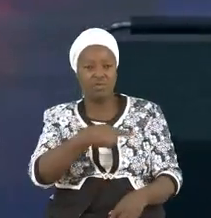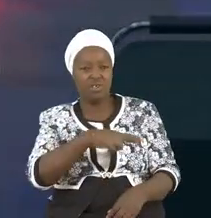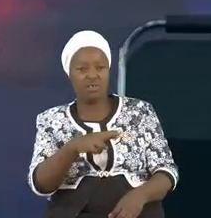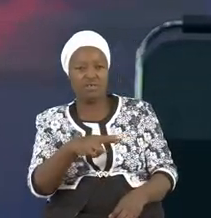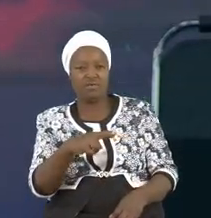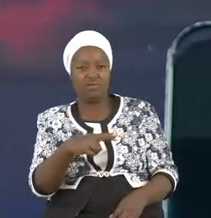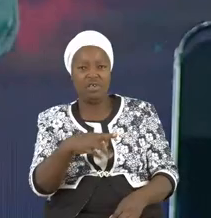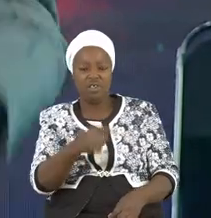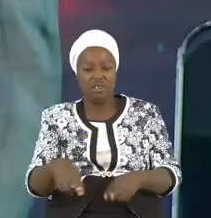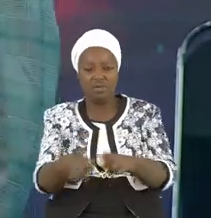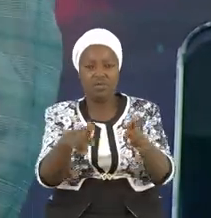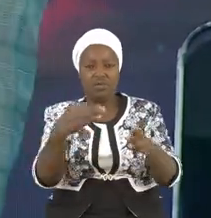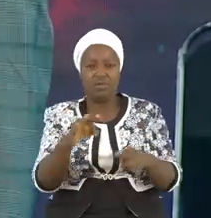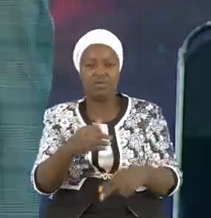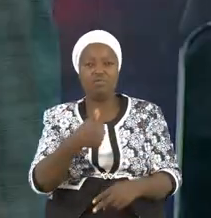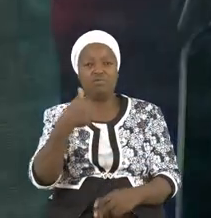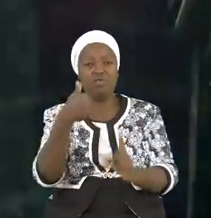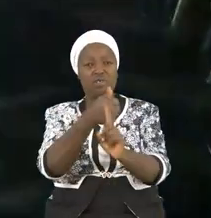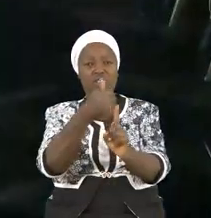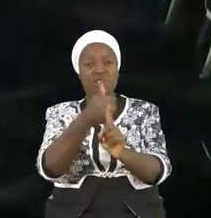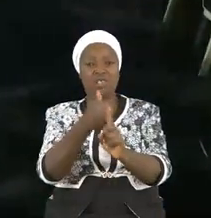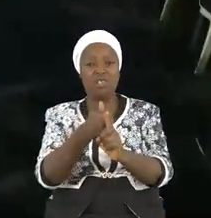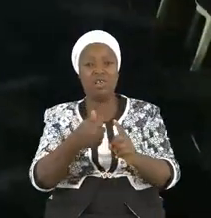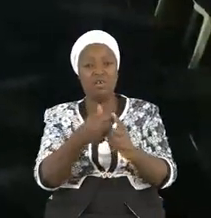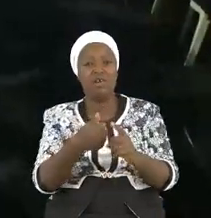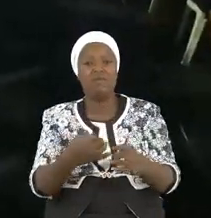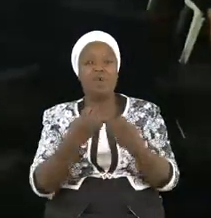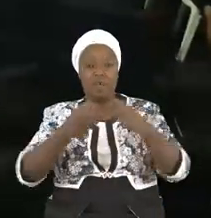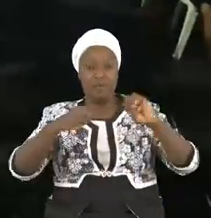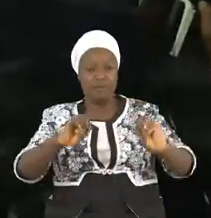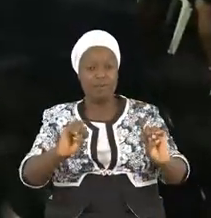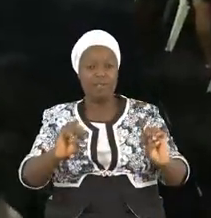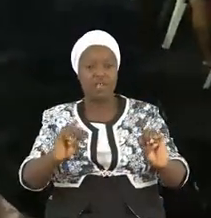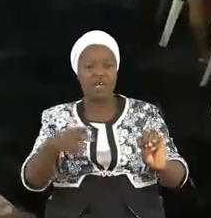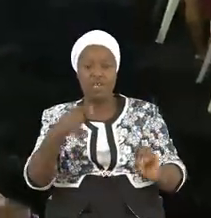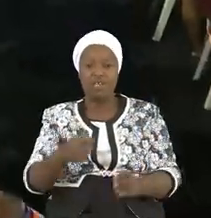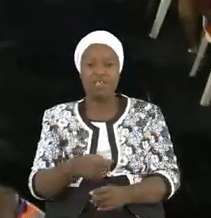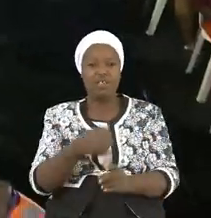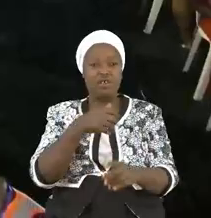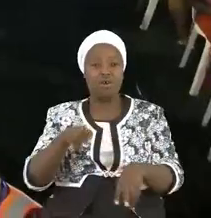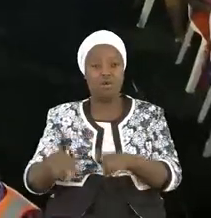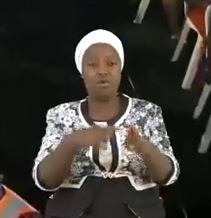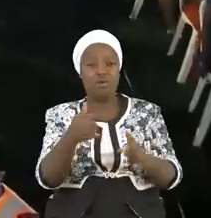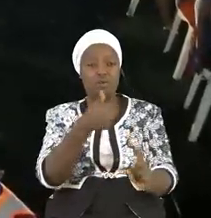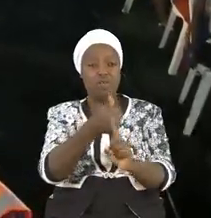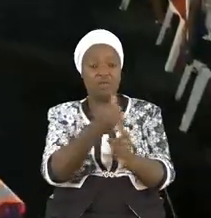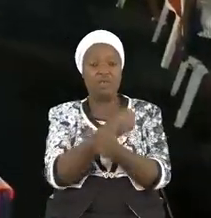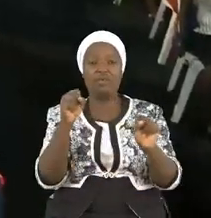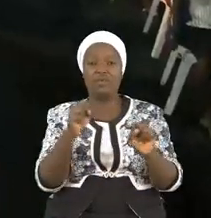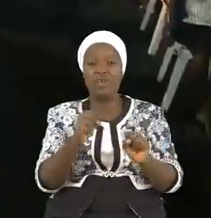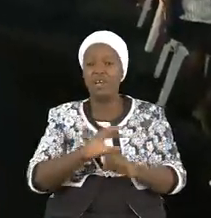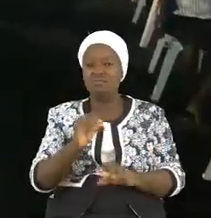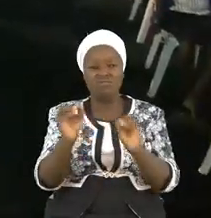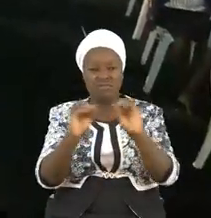road of self-effort, the road of self-salvation. And there's nothing like that.